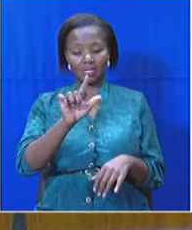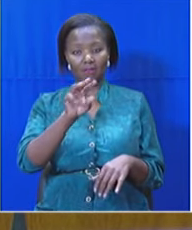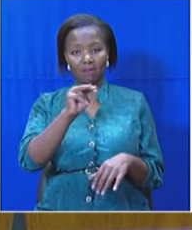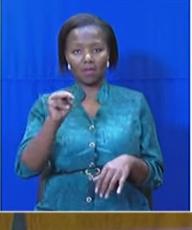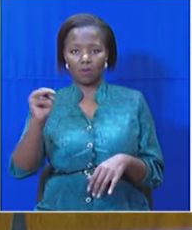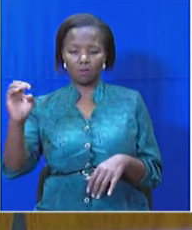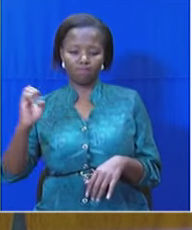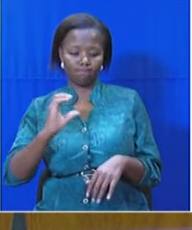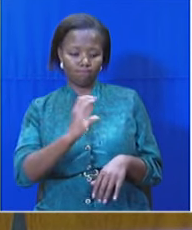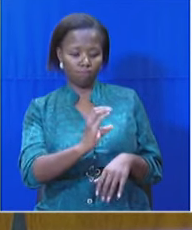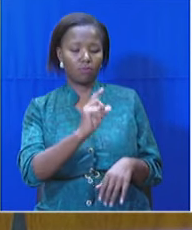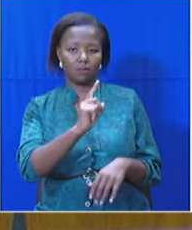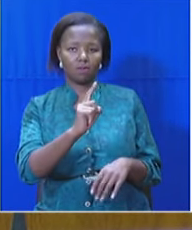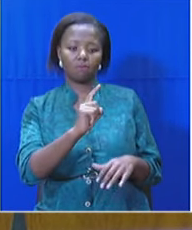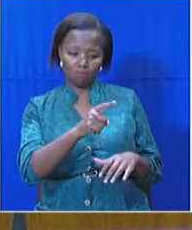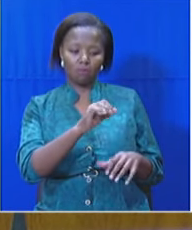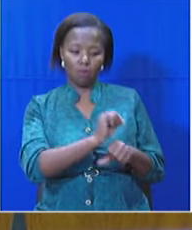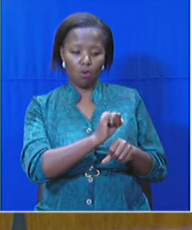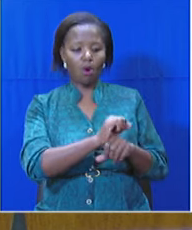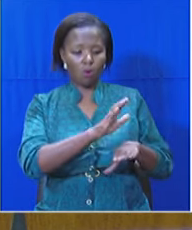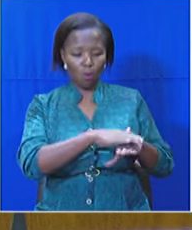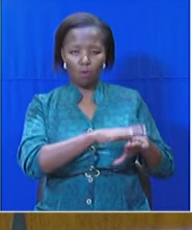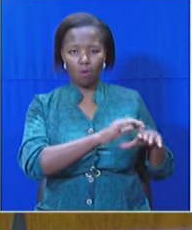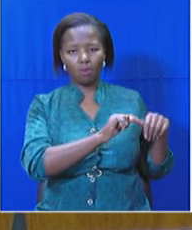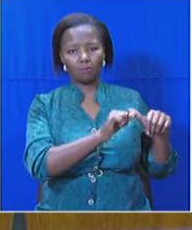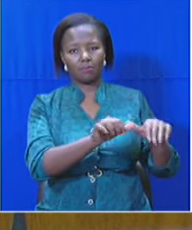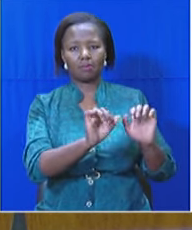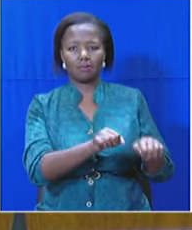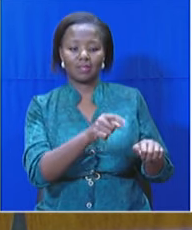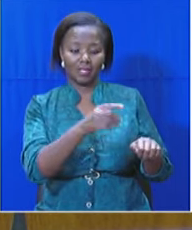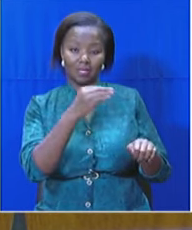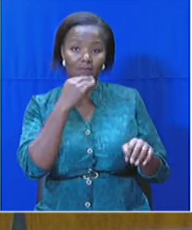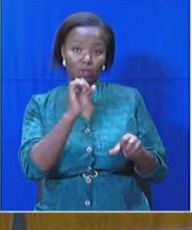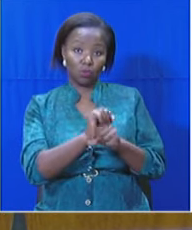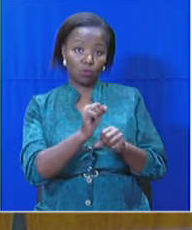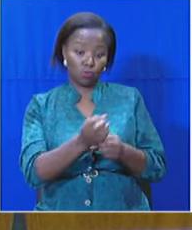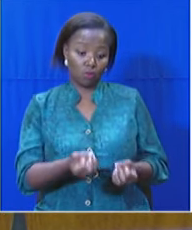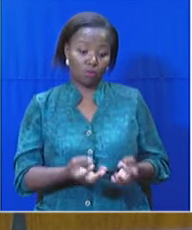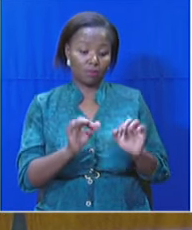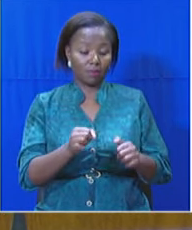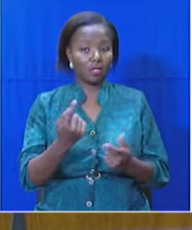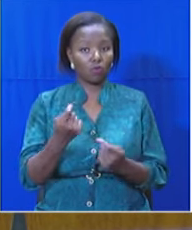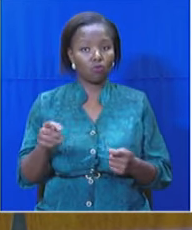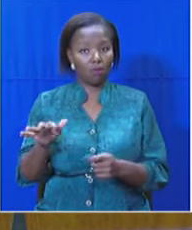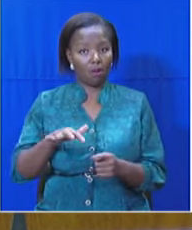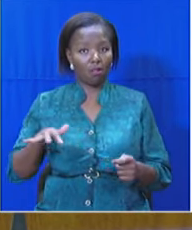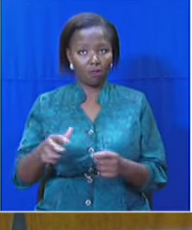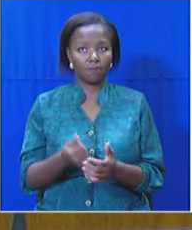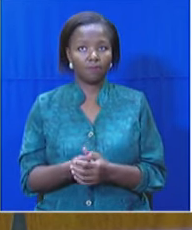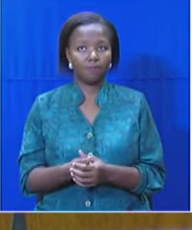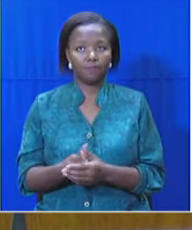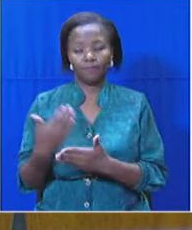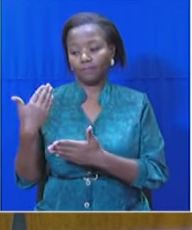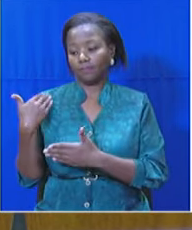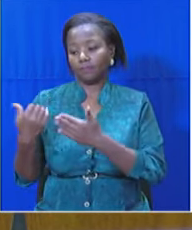year to build on this work. This can become a significant job driver in rural areas. In the past year, we supported